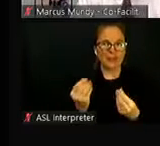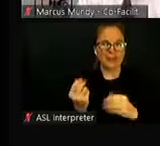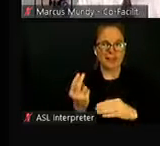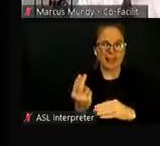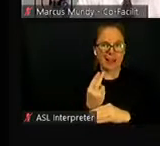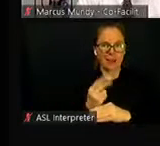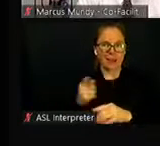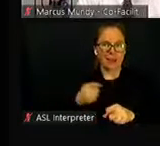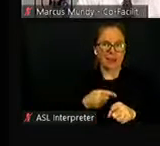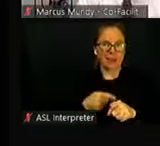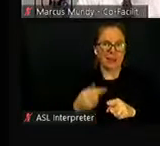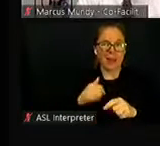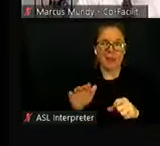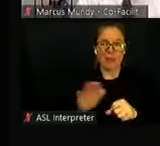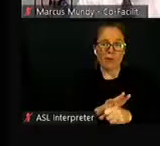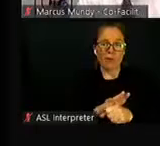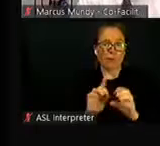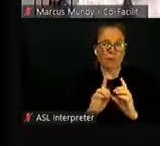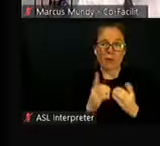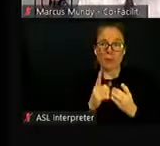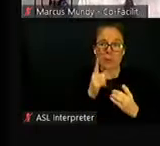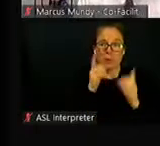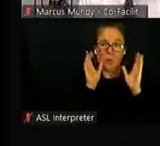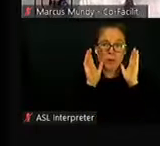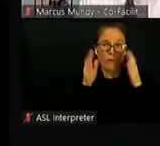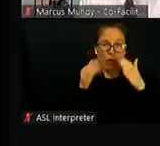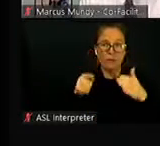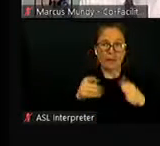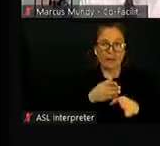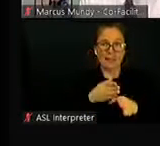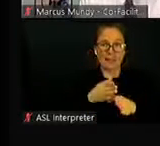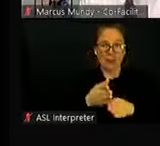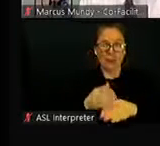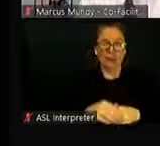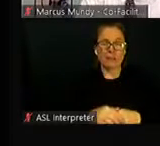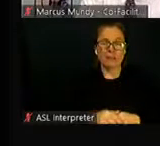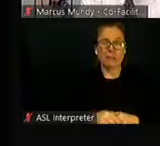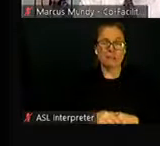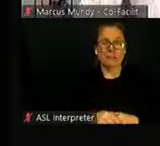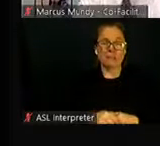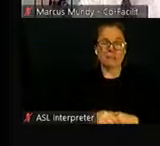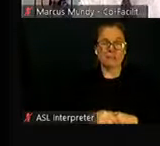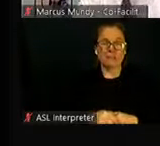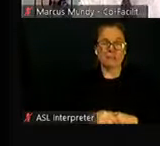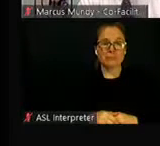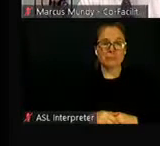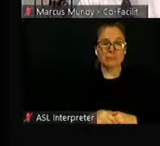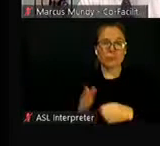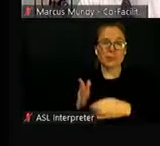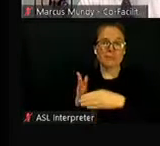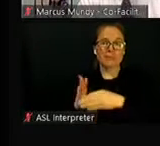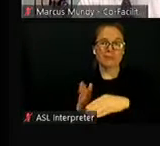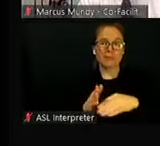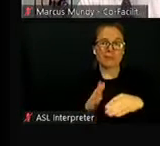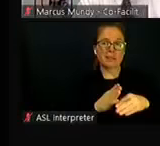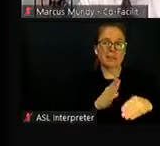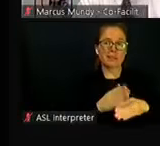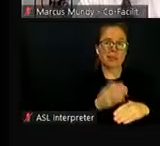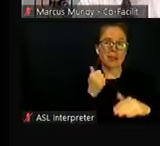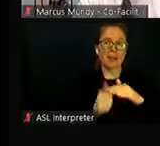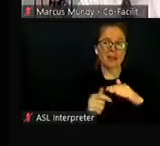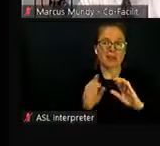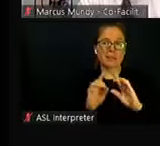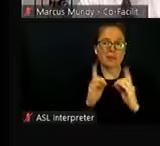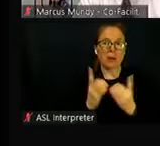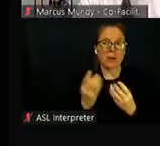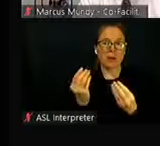have an entire department dedicated to this area. And then it's made up by divisions within our Department of Land Use and